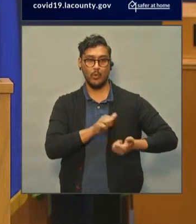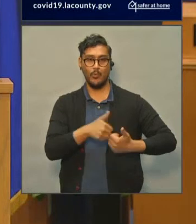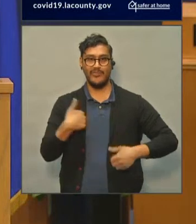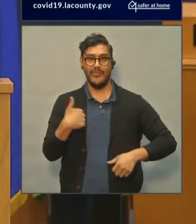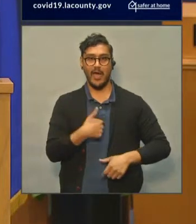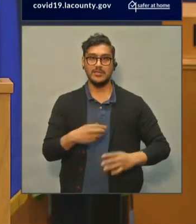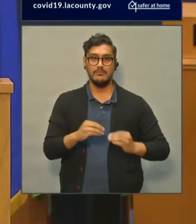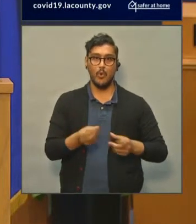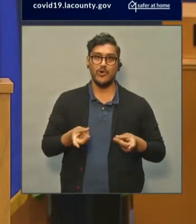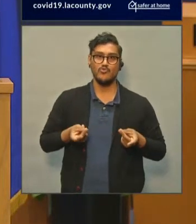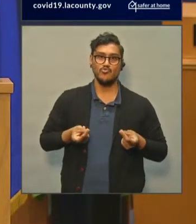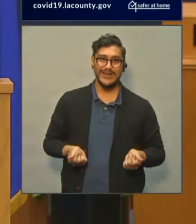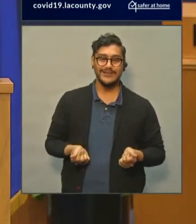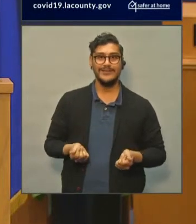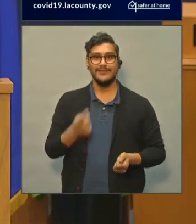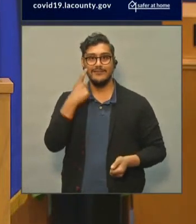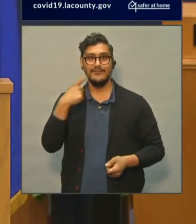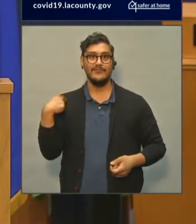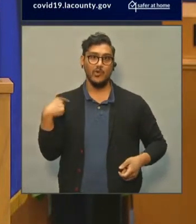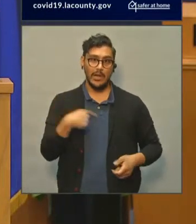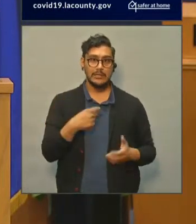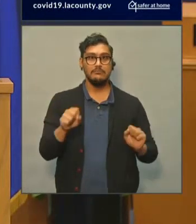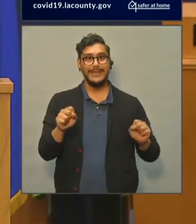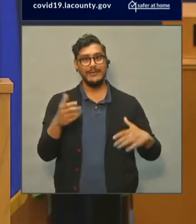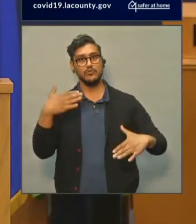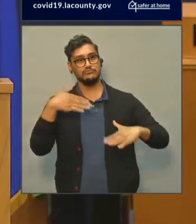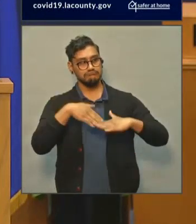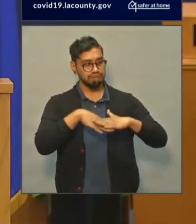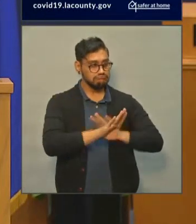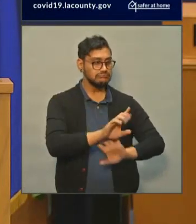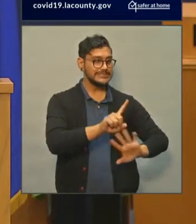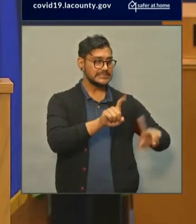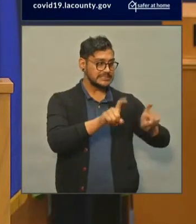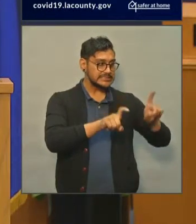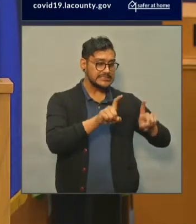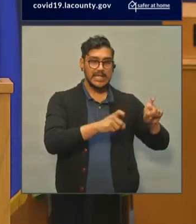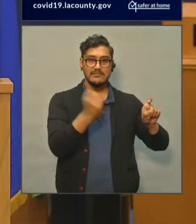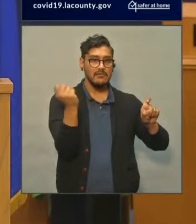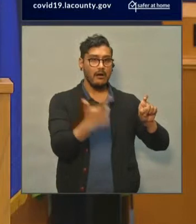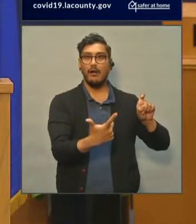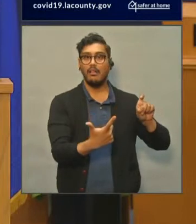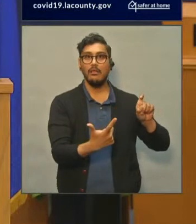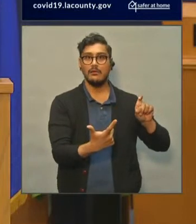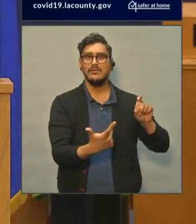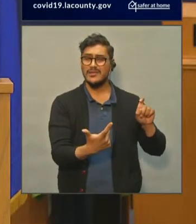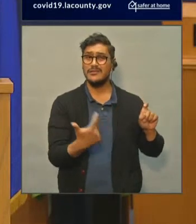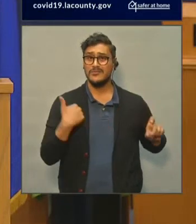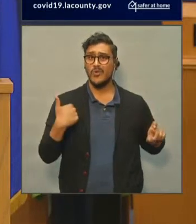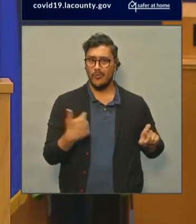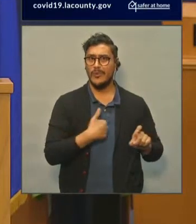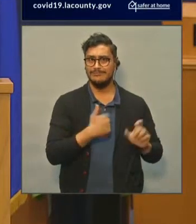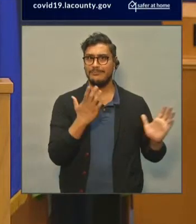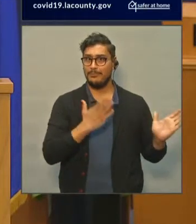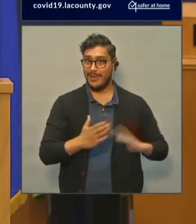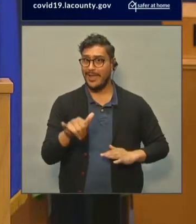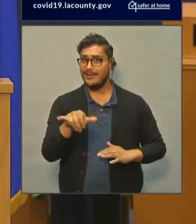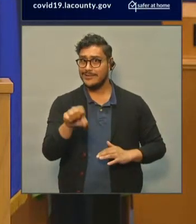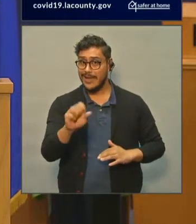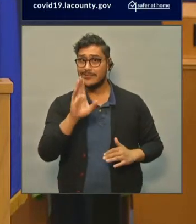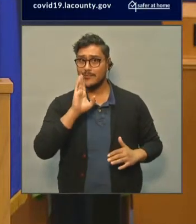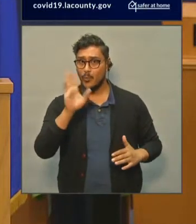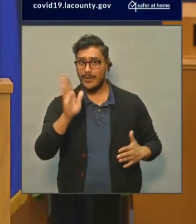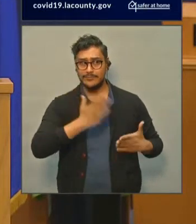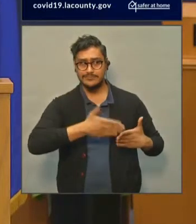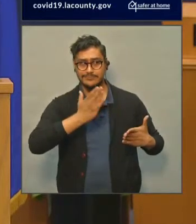about making sure we could get in and help make sure that everyone got tested. So we do plan, as I noted, to complete the